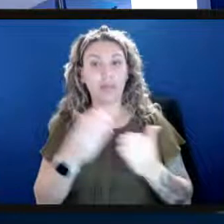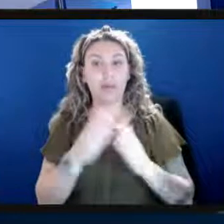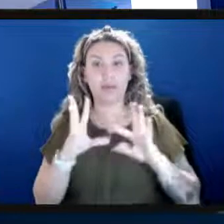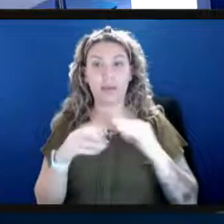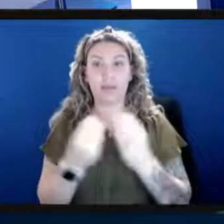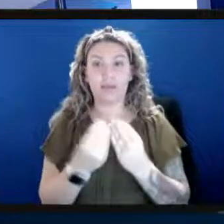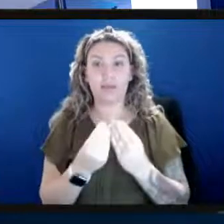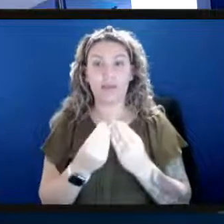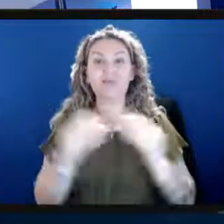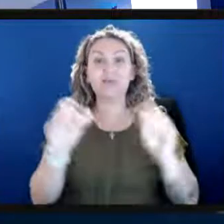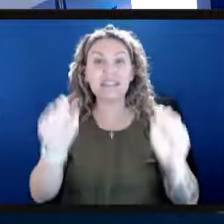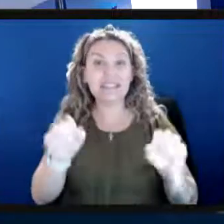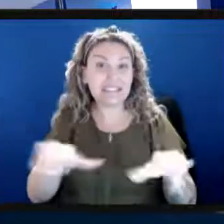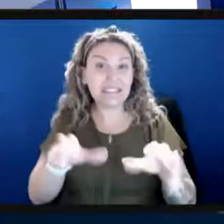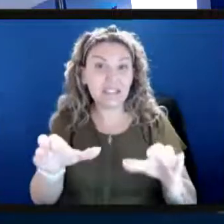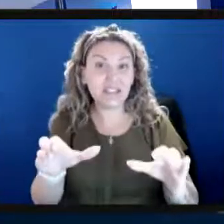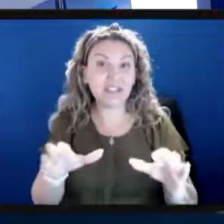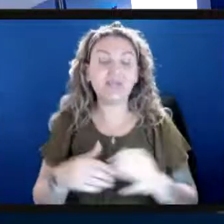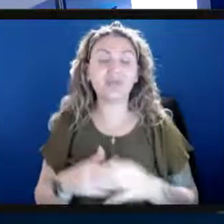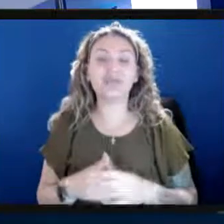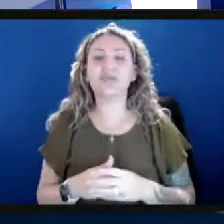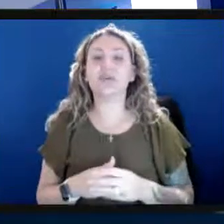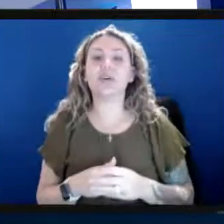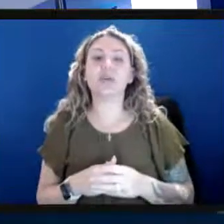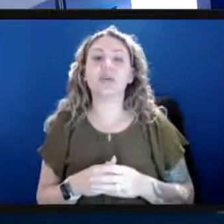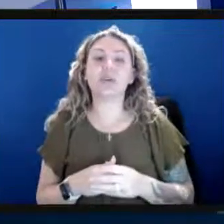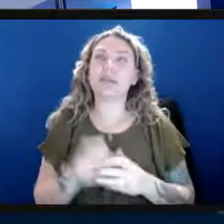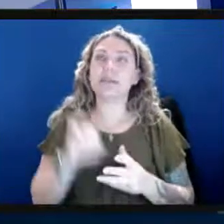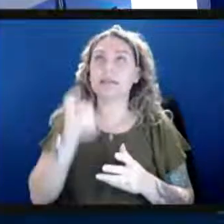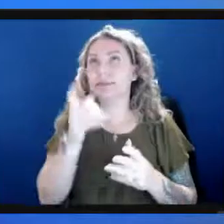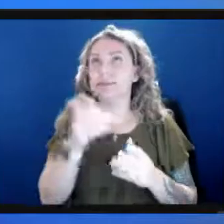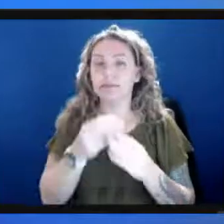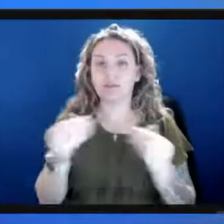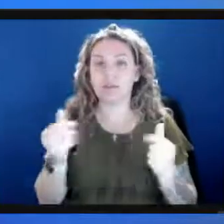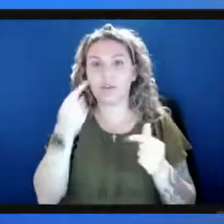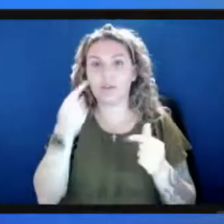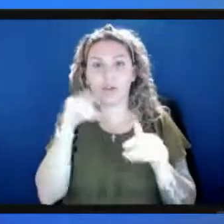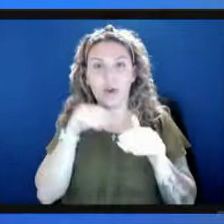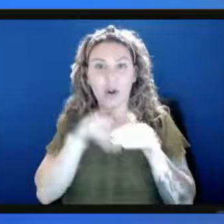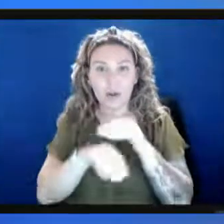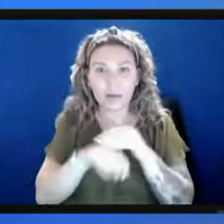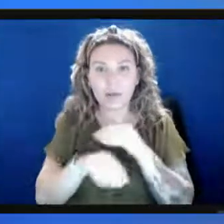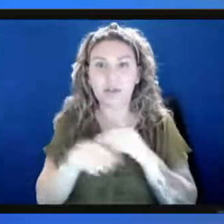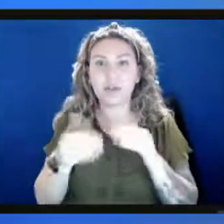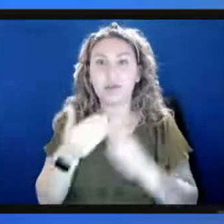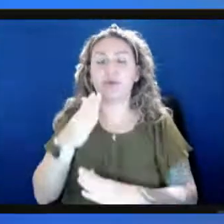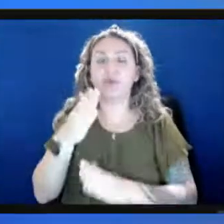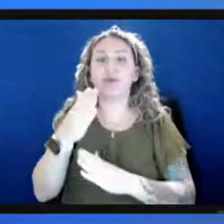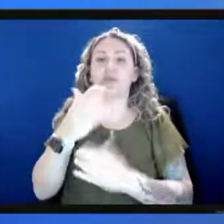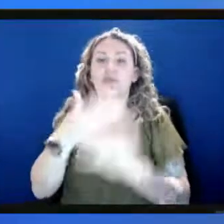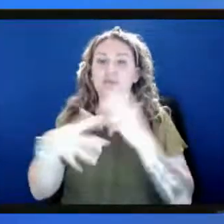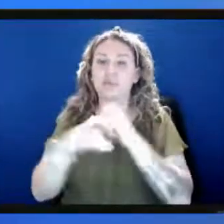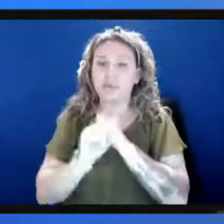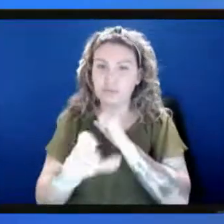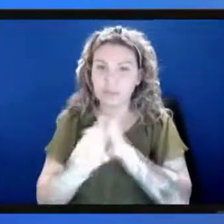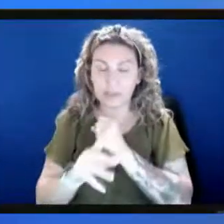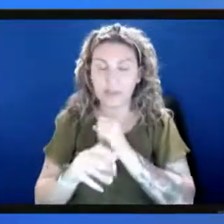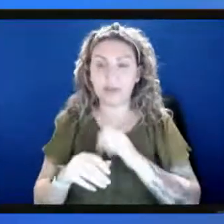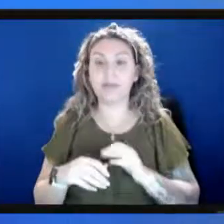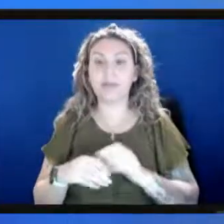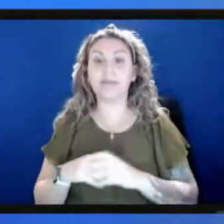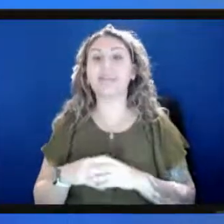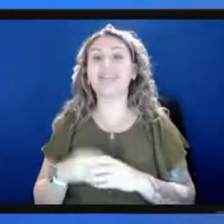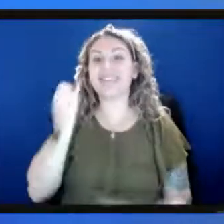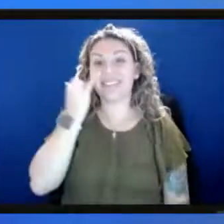can do, and certainly doesn't solve the problem of access to illicit drugs via social media, if there are